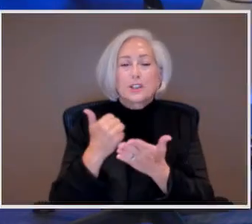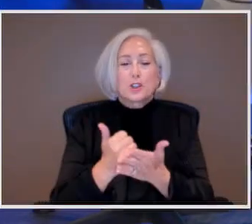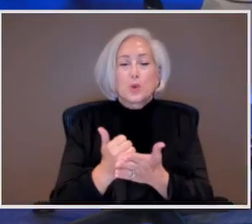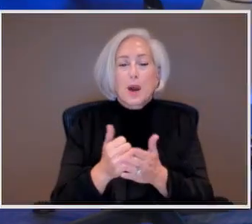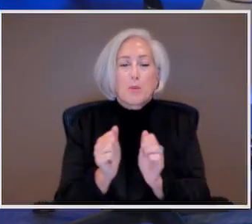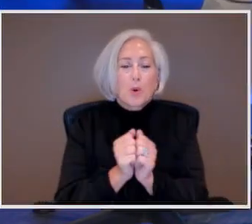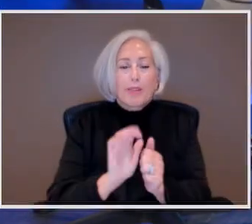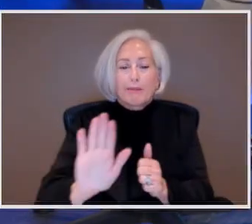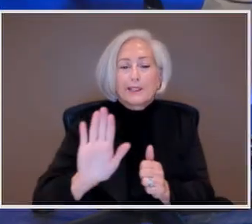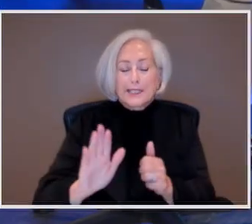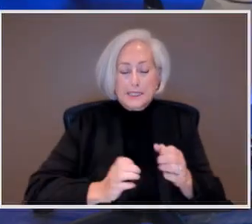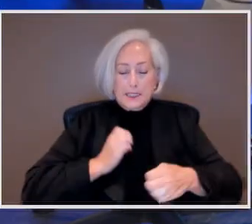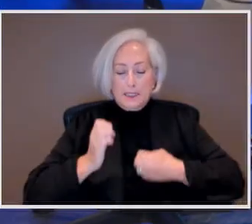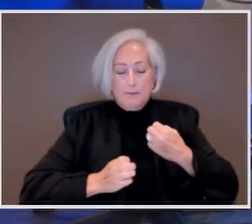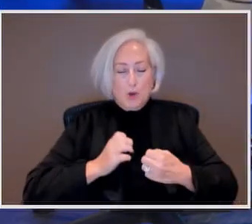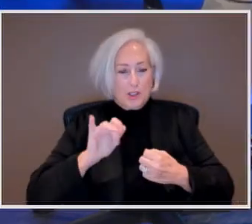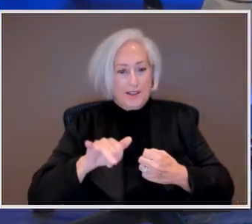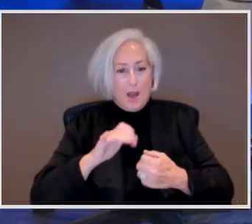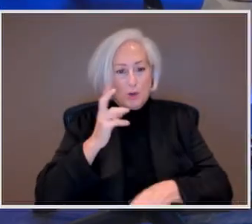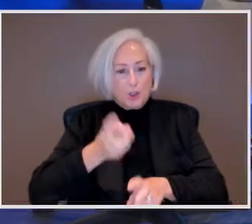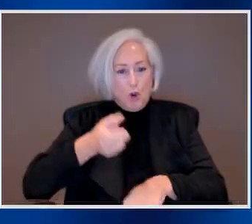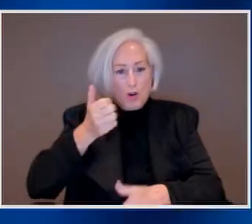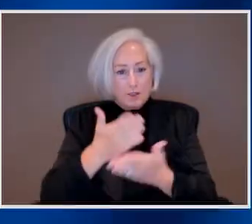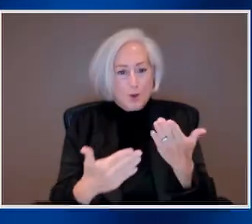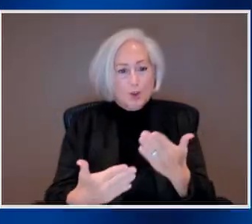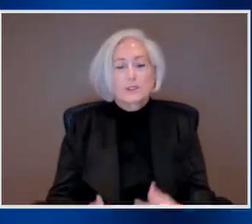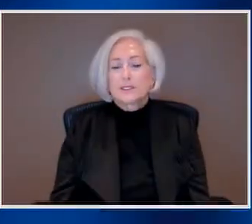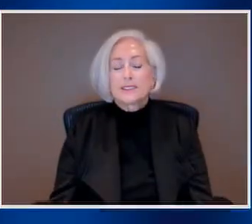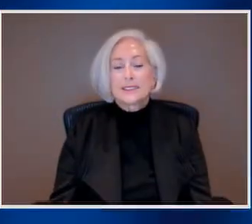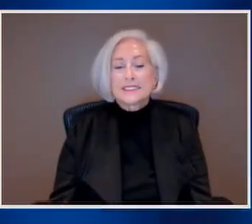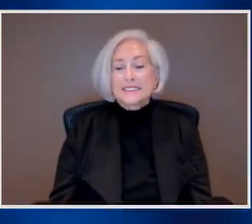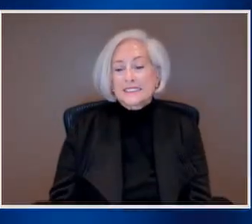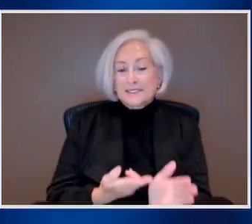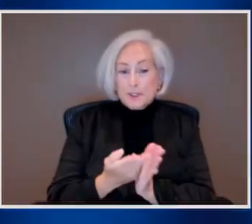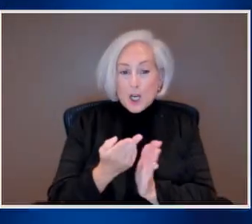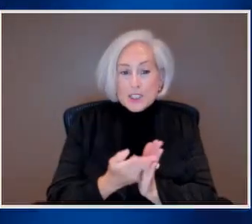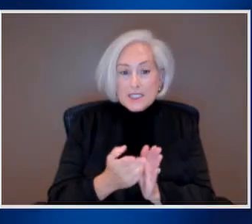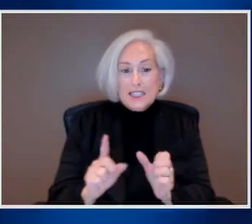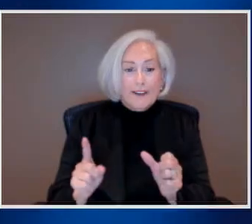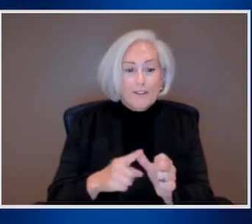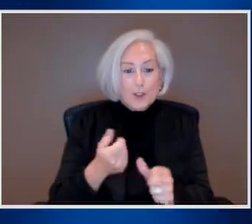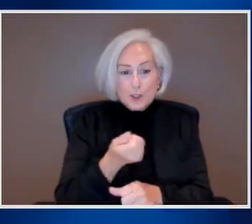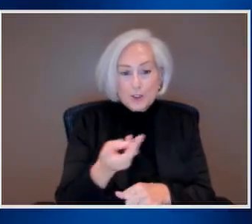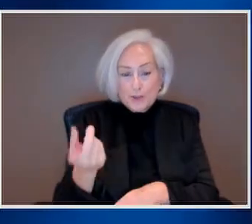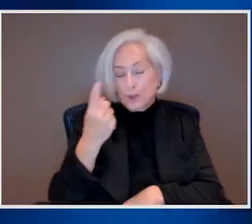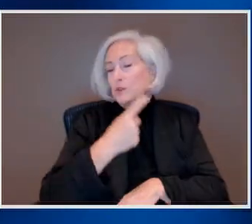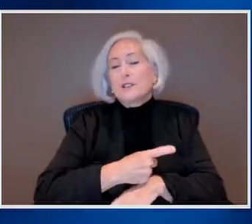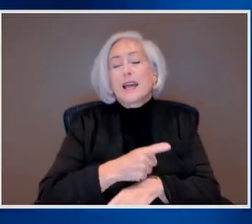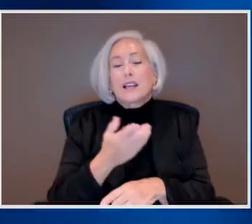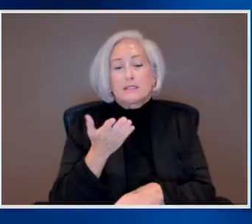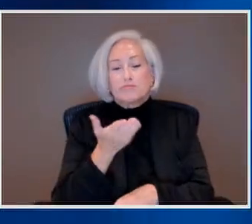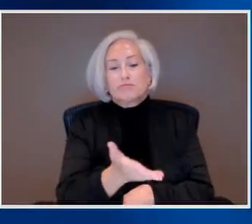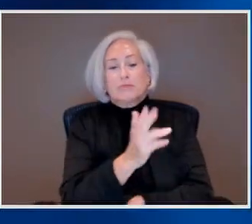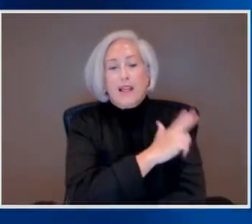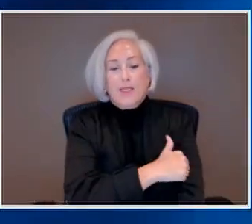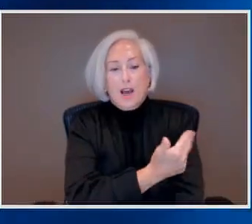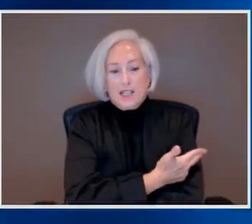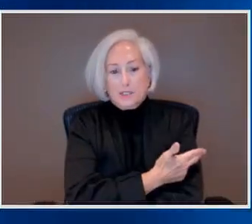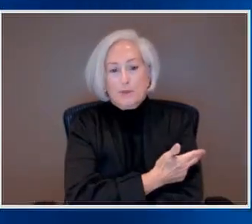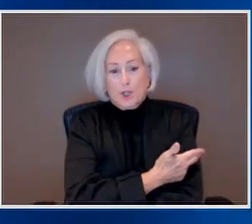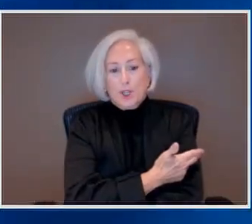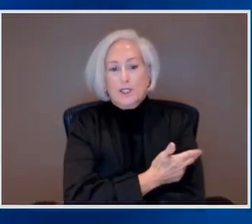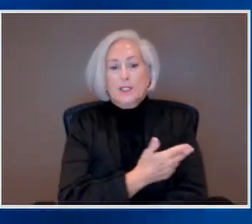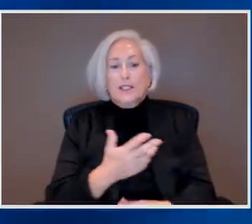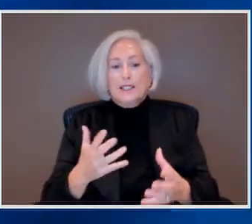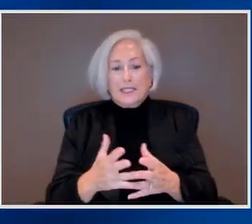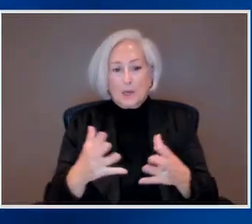had mentioned this was the biggest part for him. Yes. Honestly, the first couple of days in the hospital, it was a lot thrown at